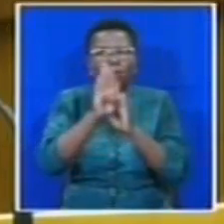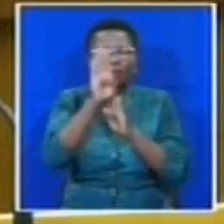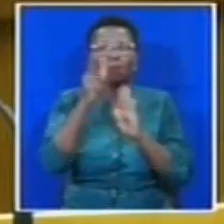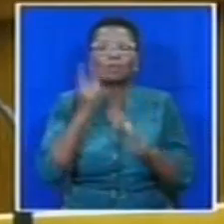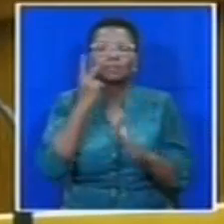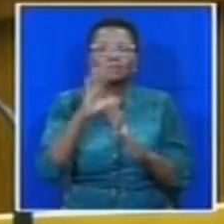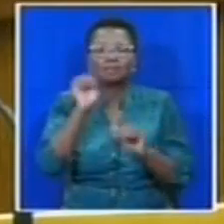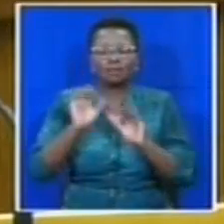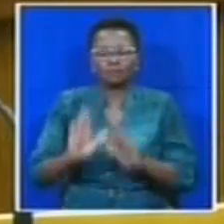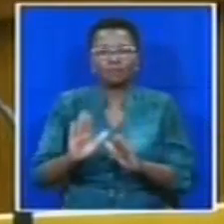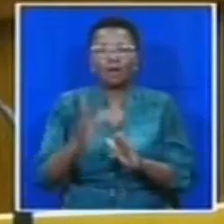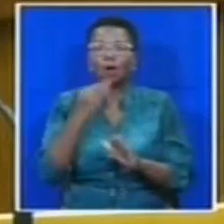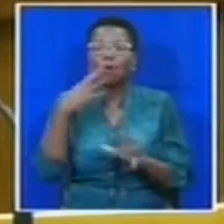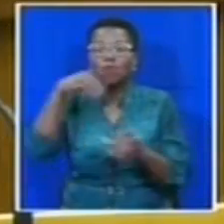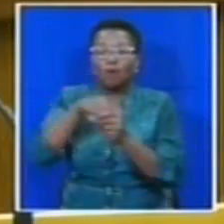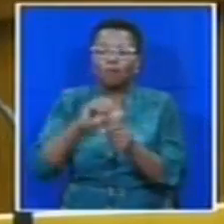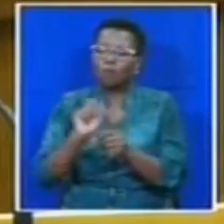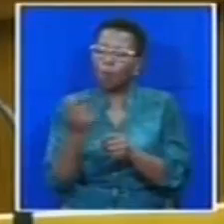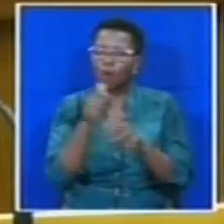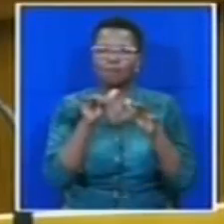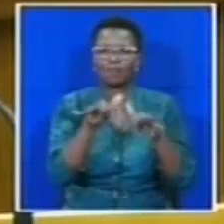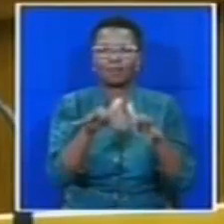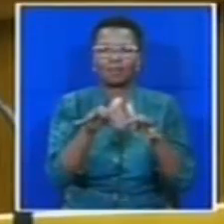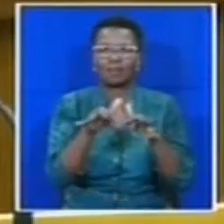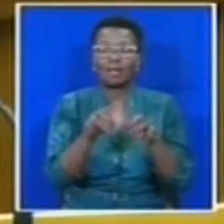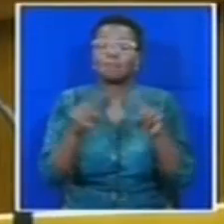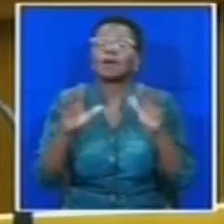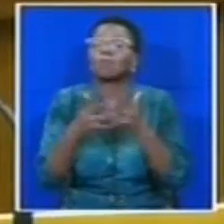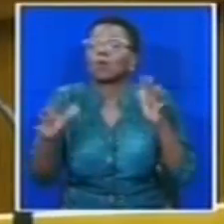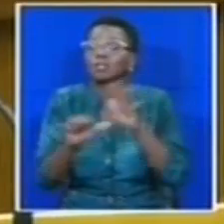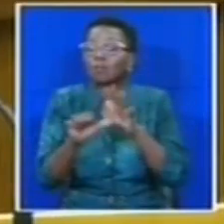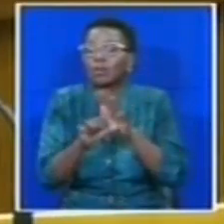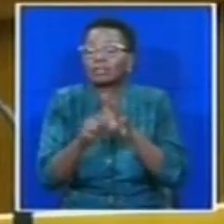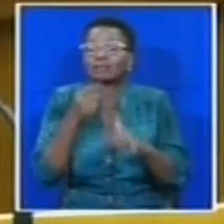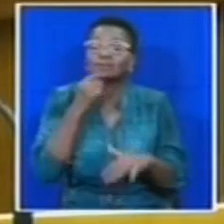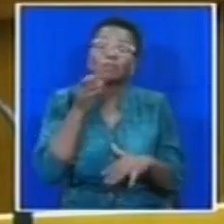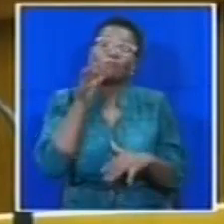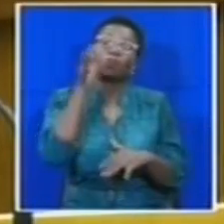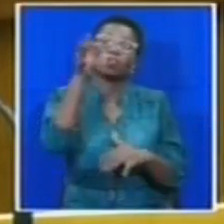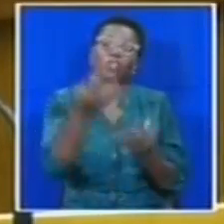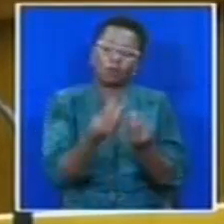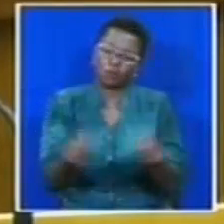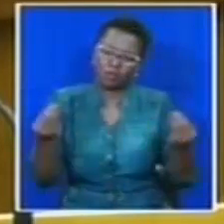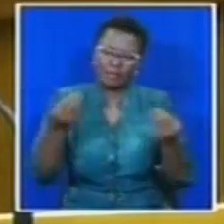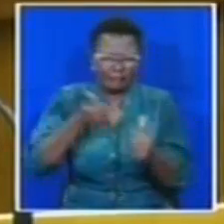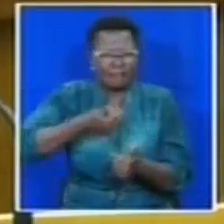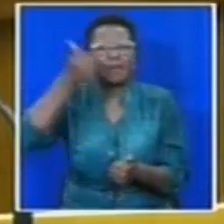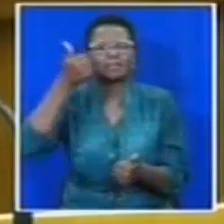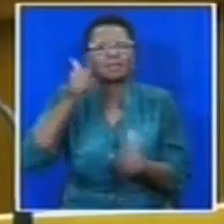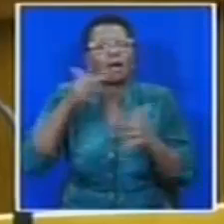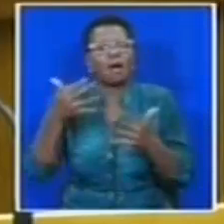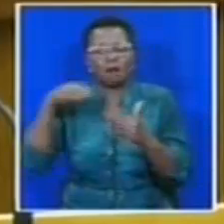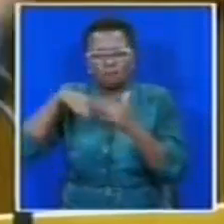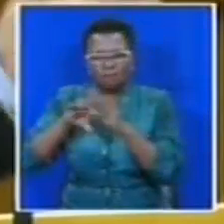that benefits all its people. Above all, we expect a better future for our children, particularly through